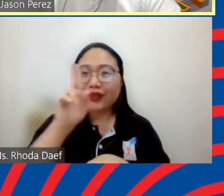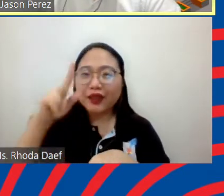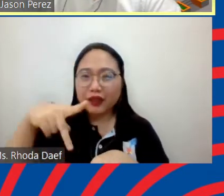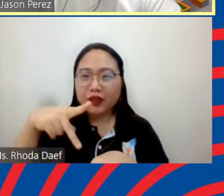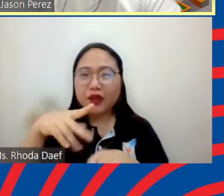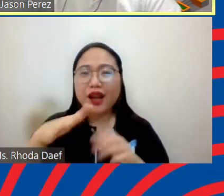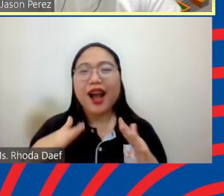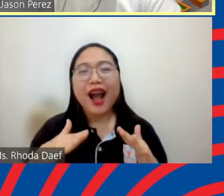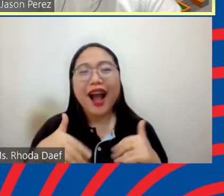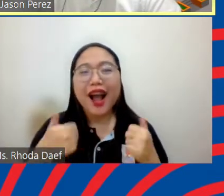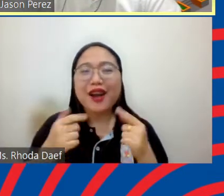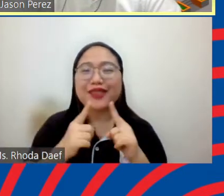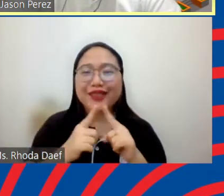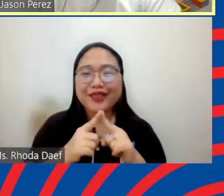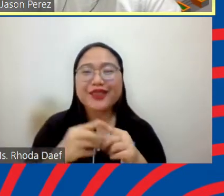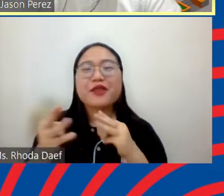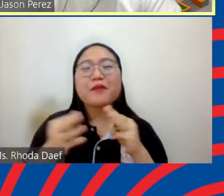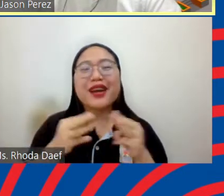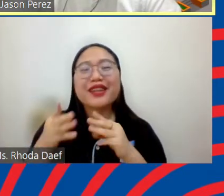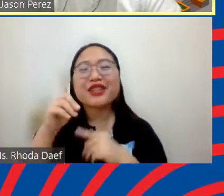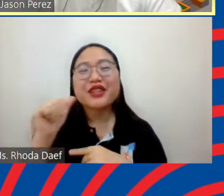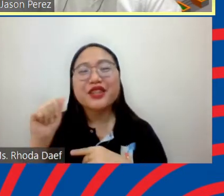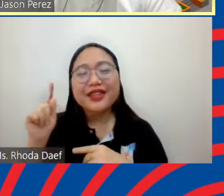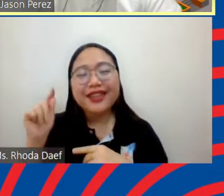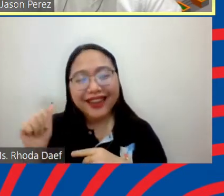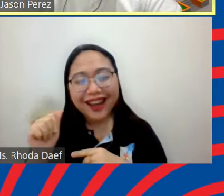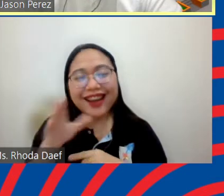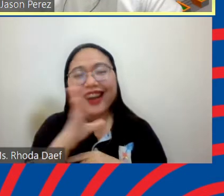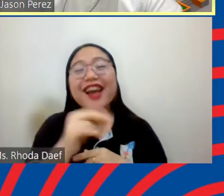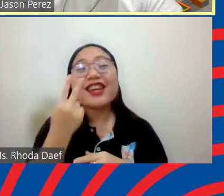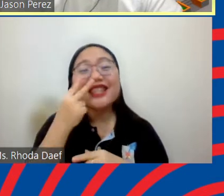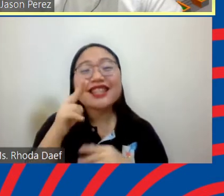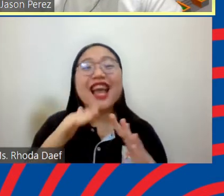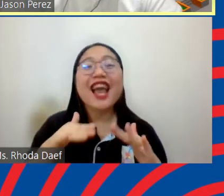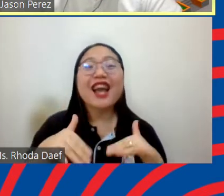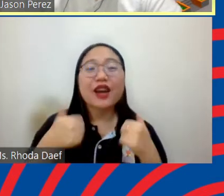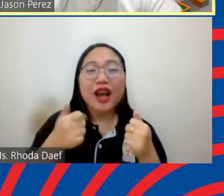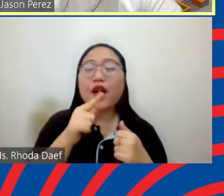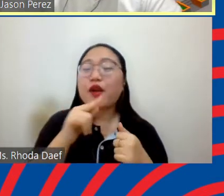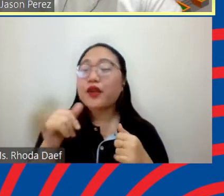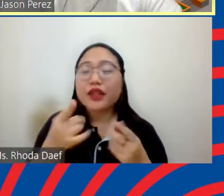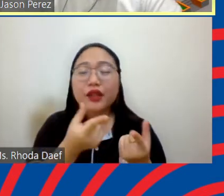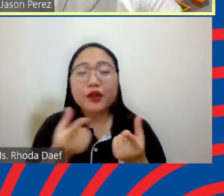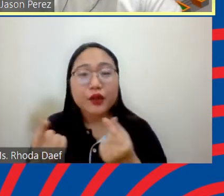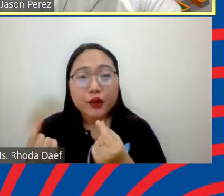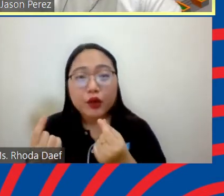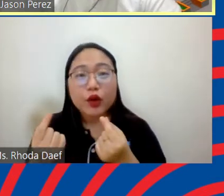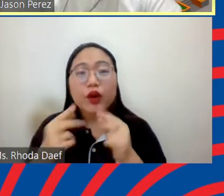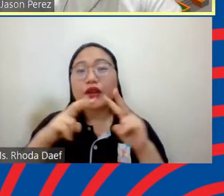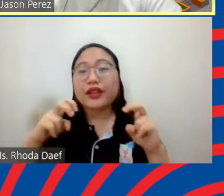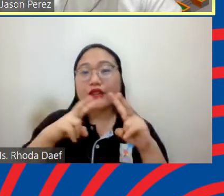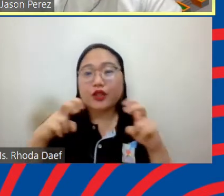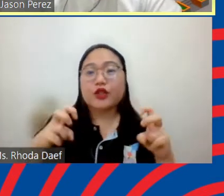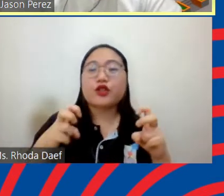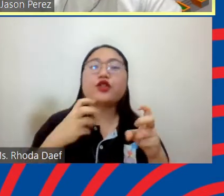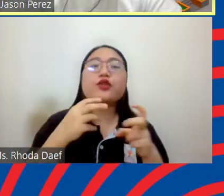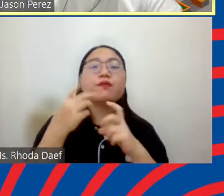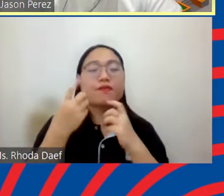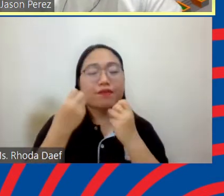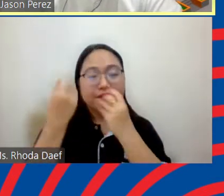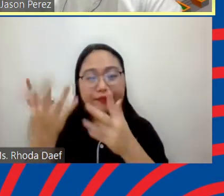how to manage data and also to see how they are doing research data management.